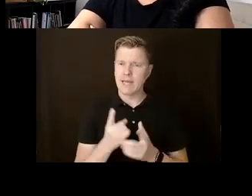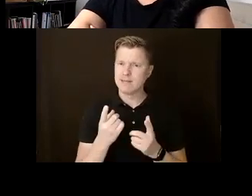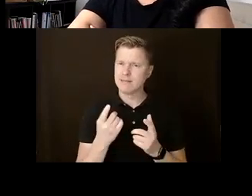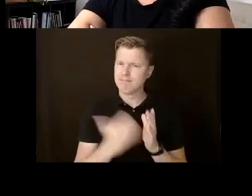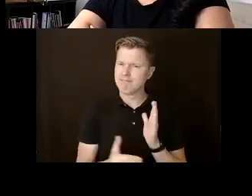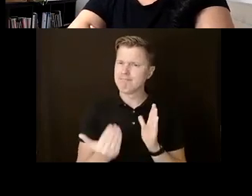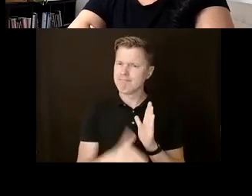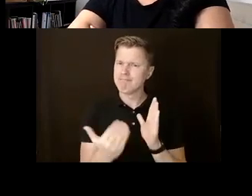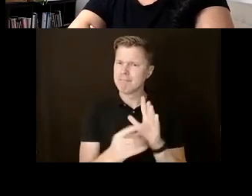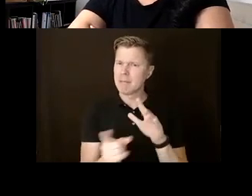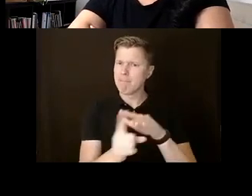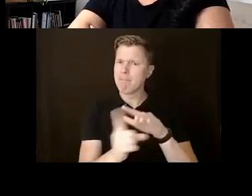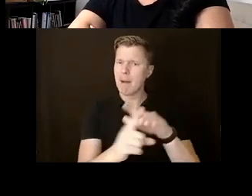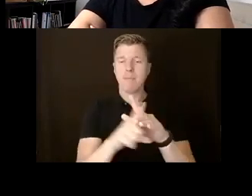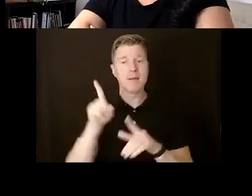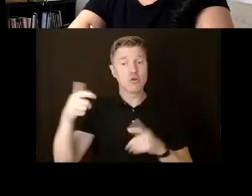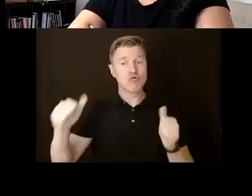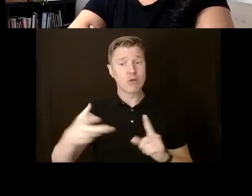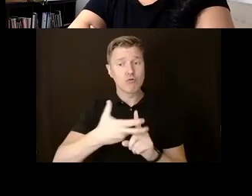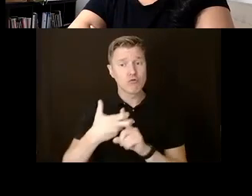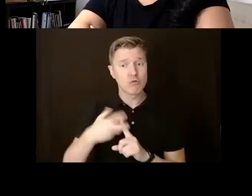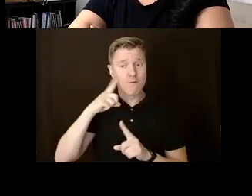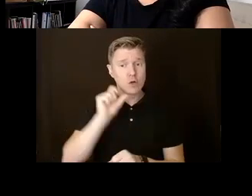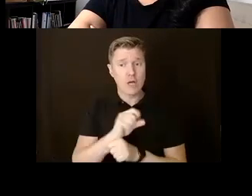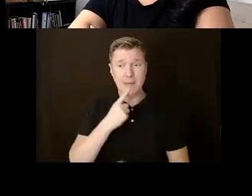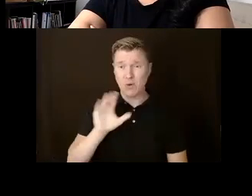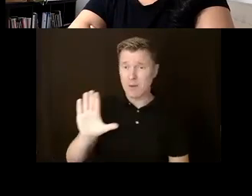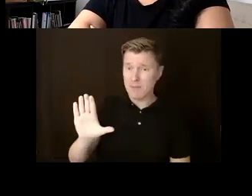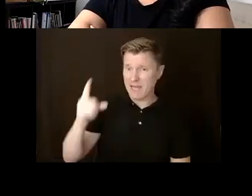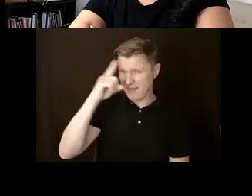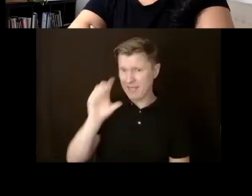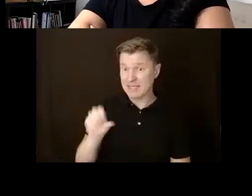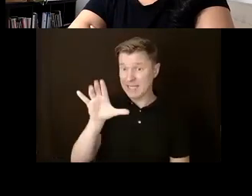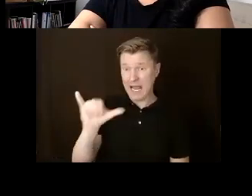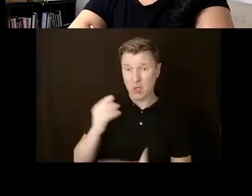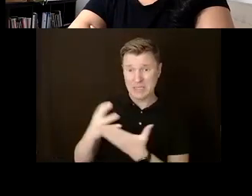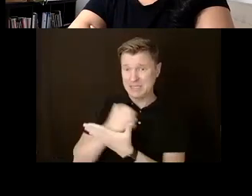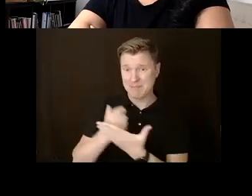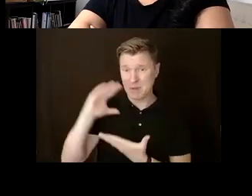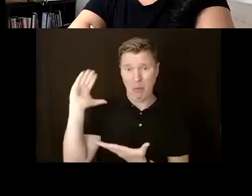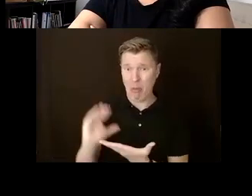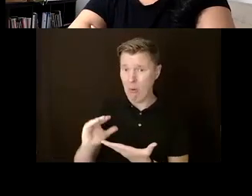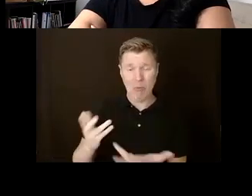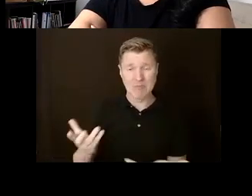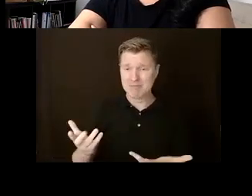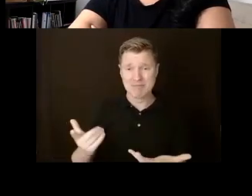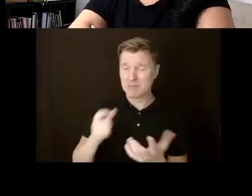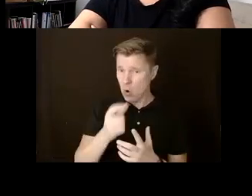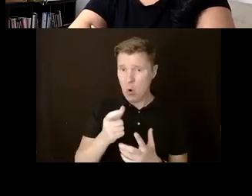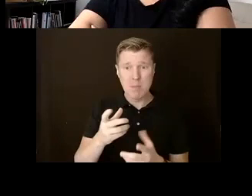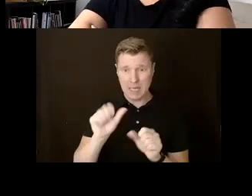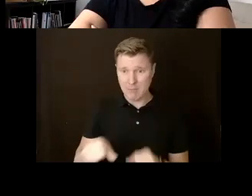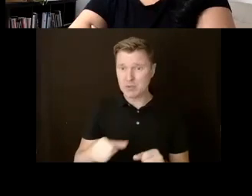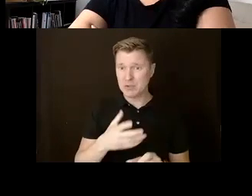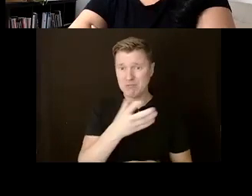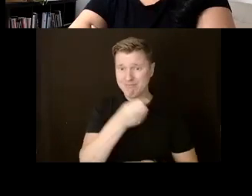they were trying to recruit for a job. And I just said to them, I think the salary is too low. I don't think you're going to get the kind of candidates that you're looking